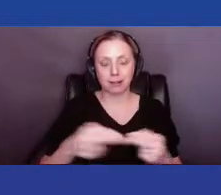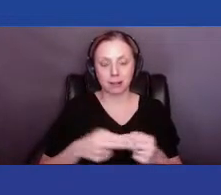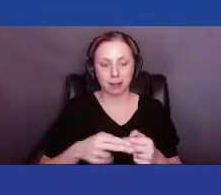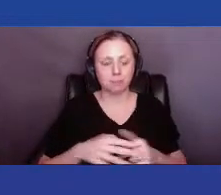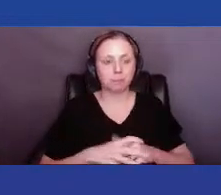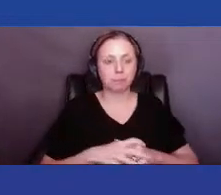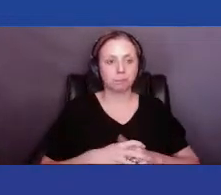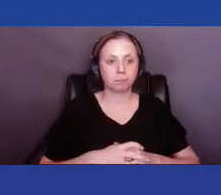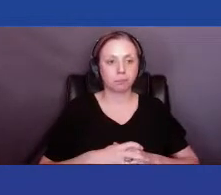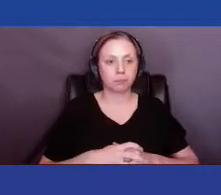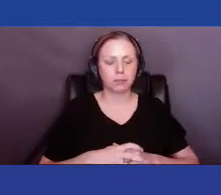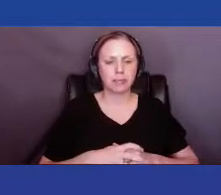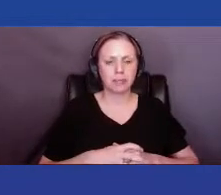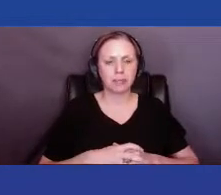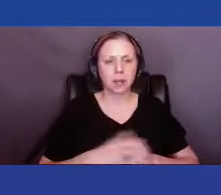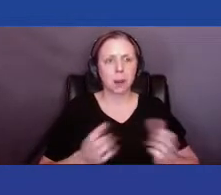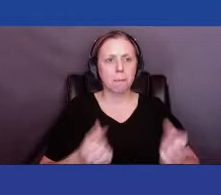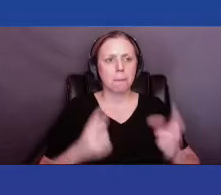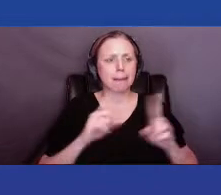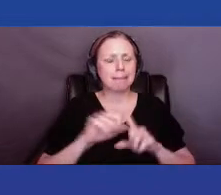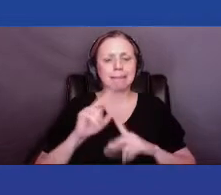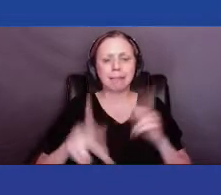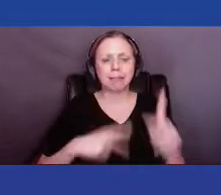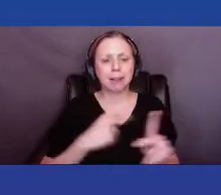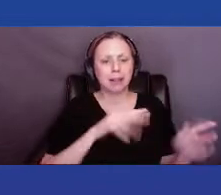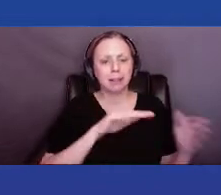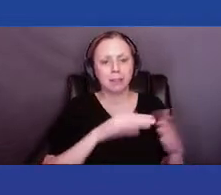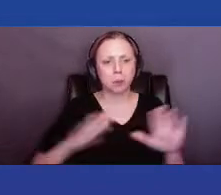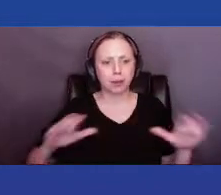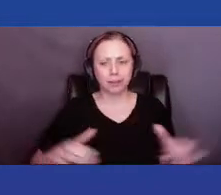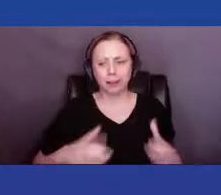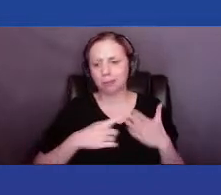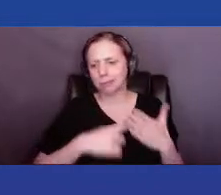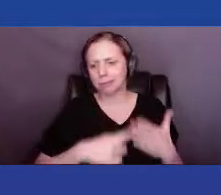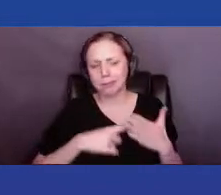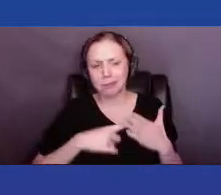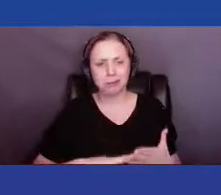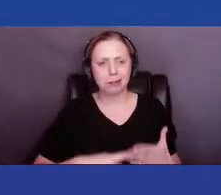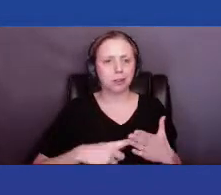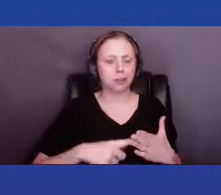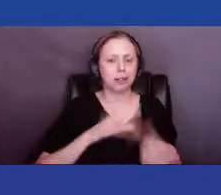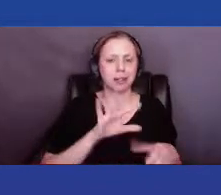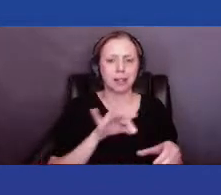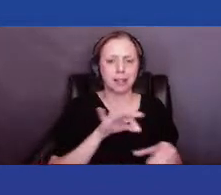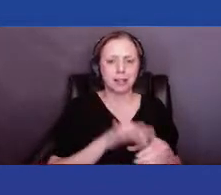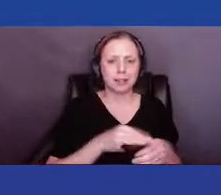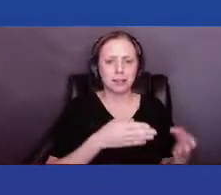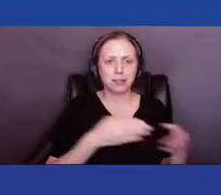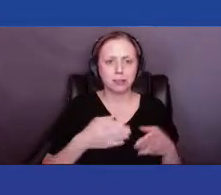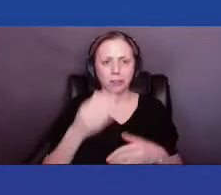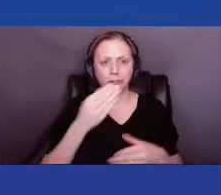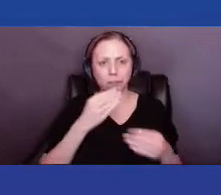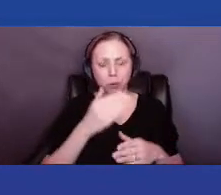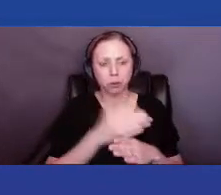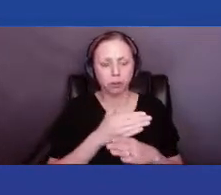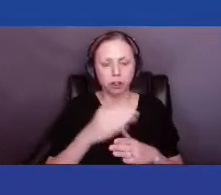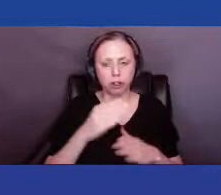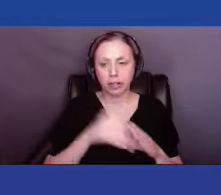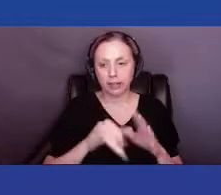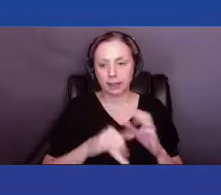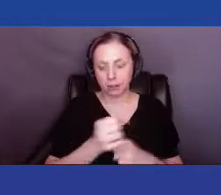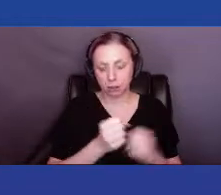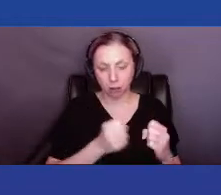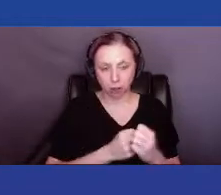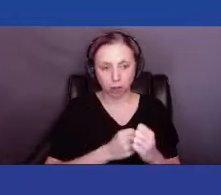And as I said, there are many different kinds of community gatherings, discussions, tea serving, food sharing at these structures